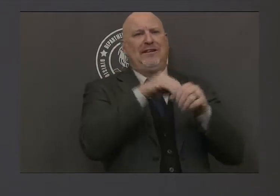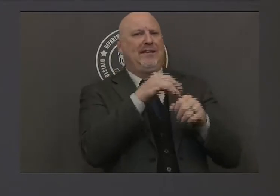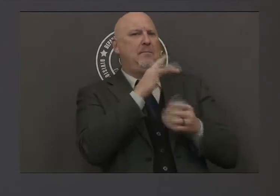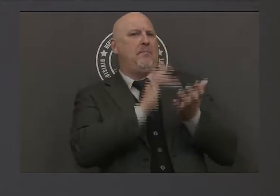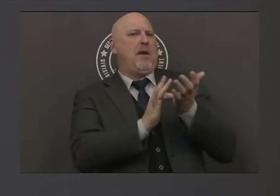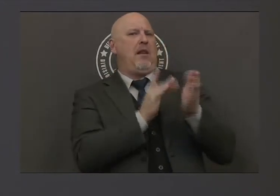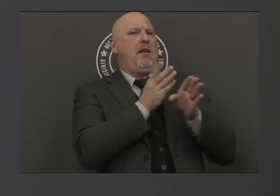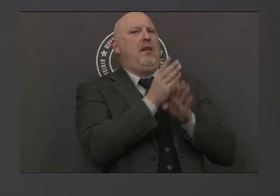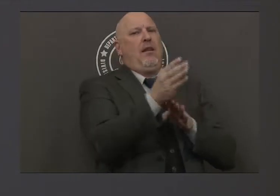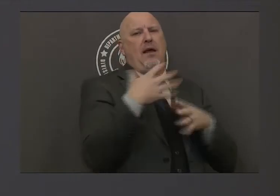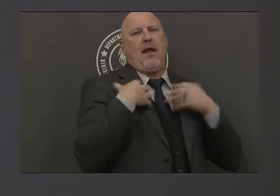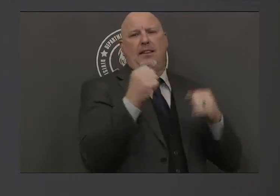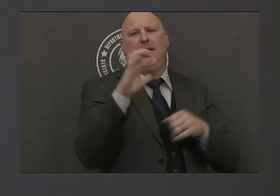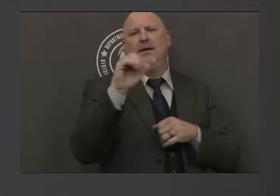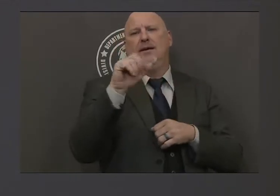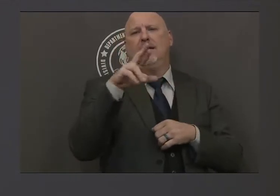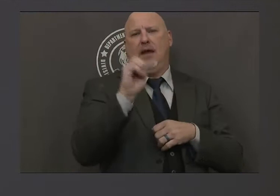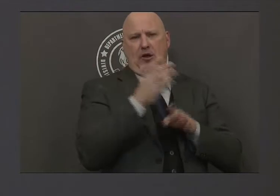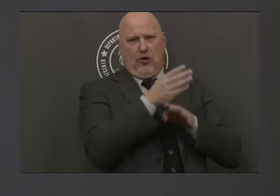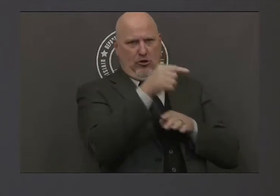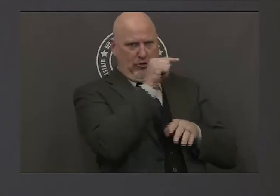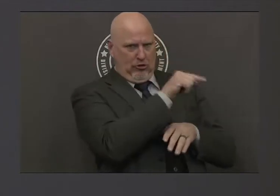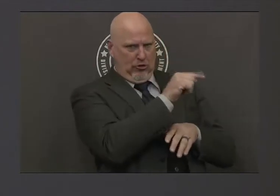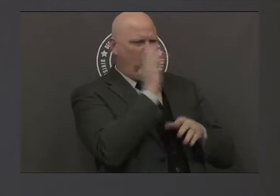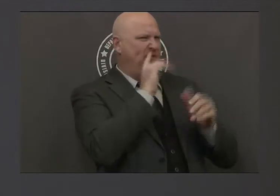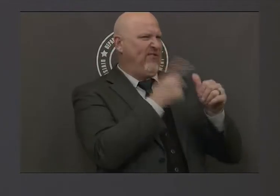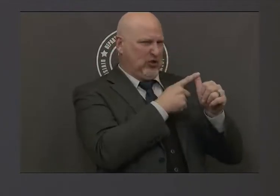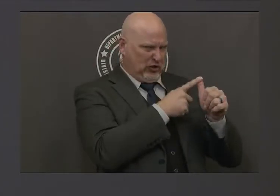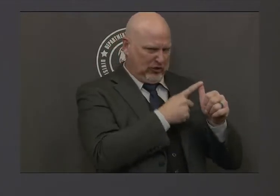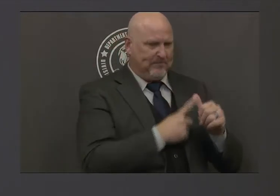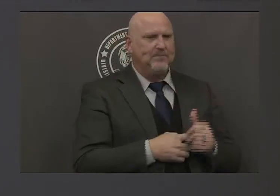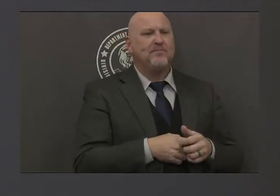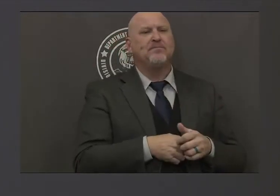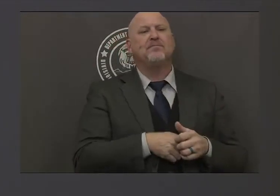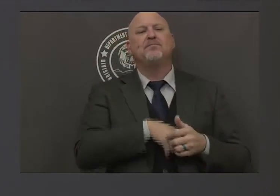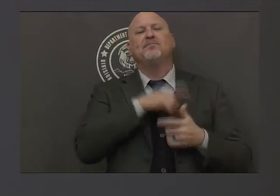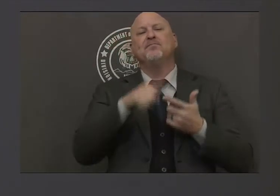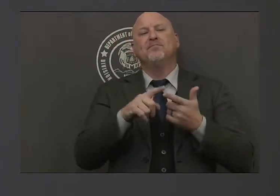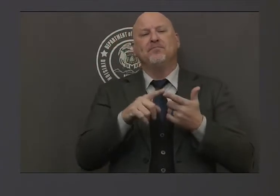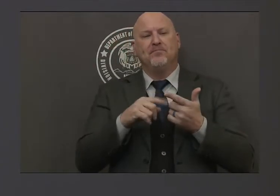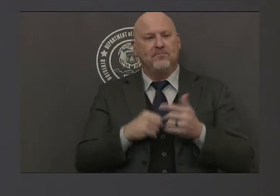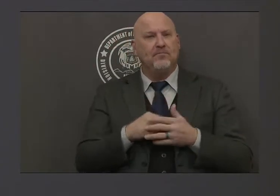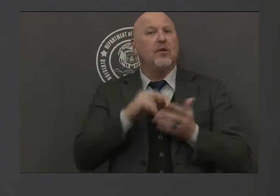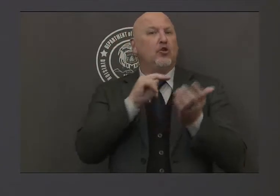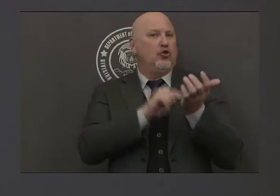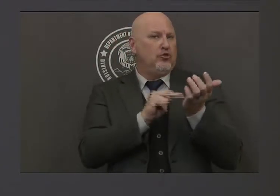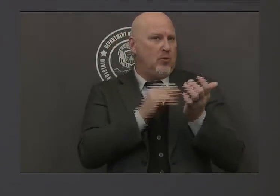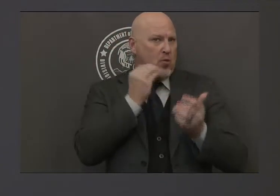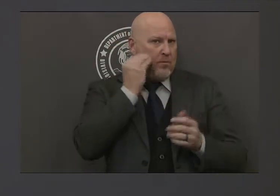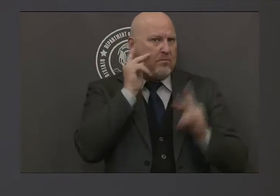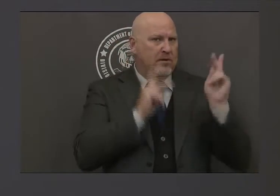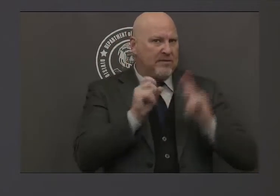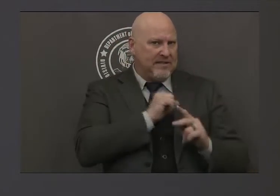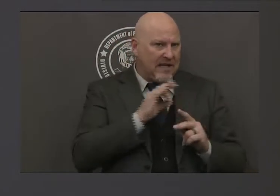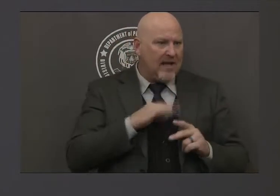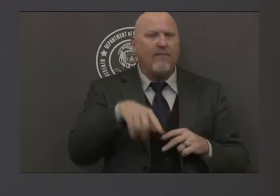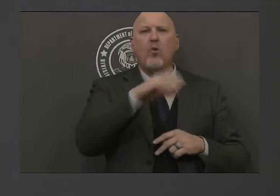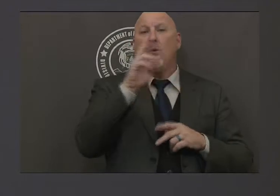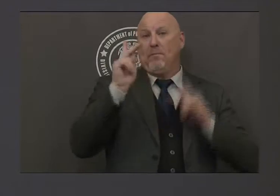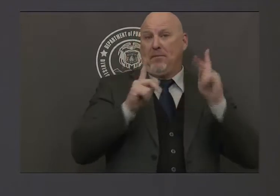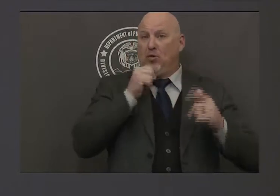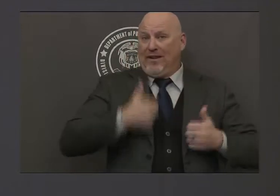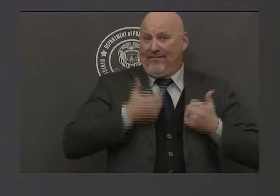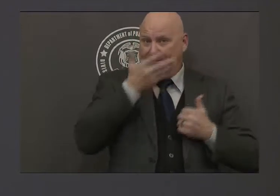will go to our long-term care facilities, our teachers, our emergency responders, and all of the industries whose employees are inherently at